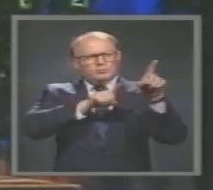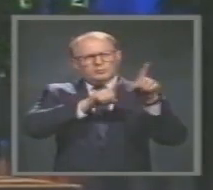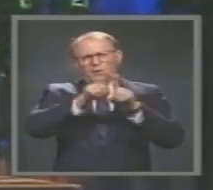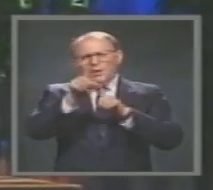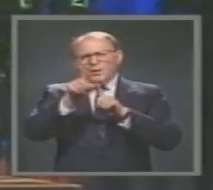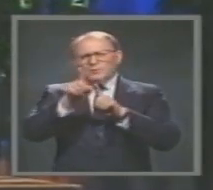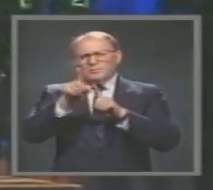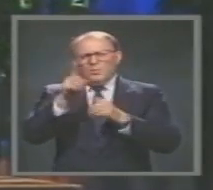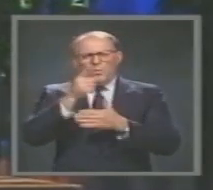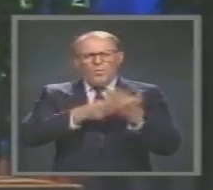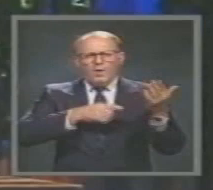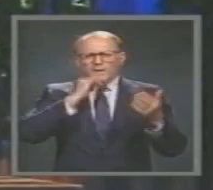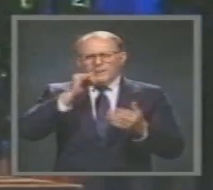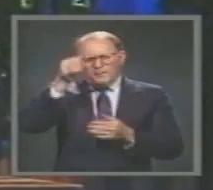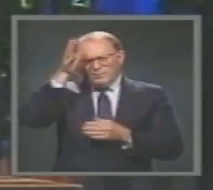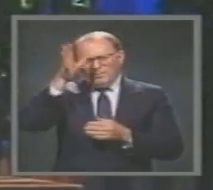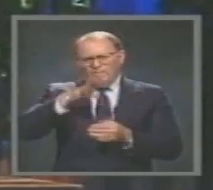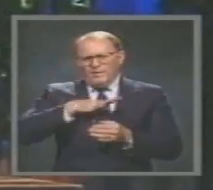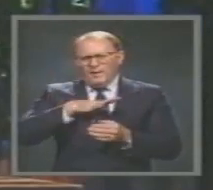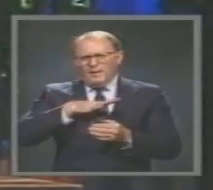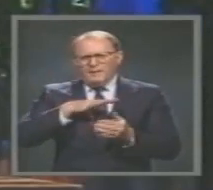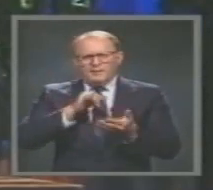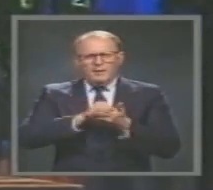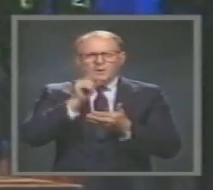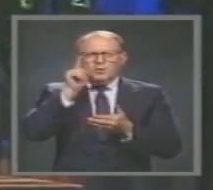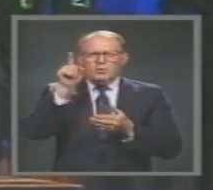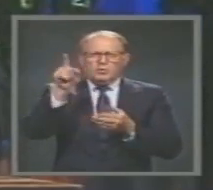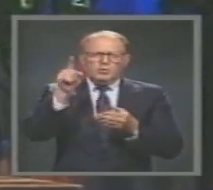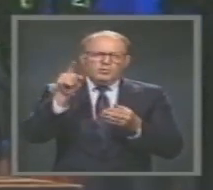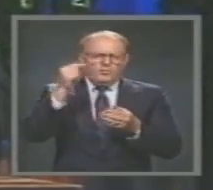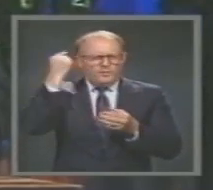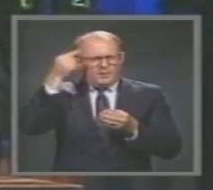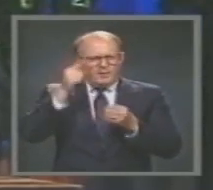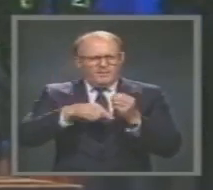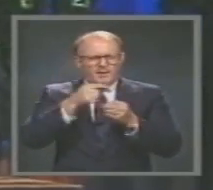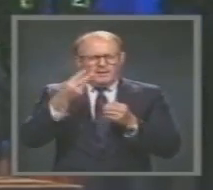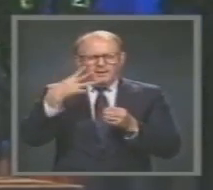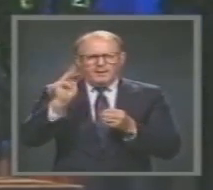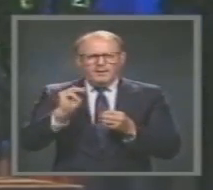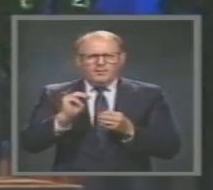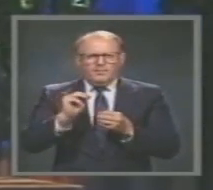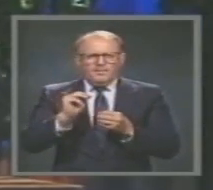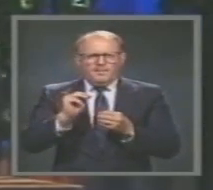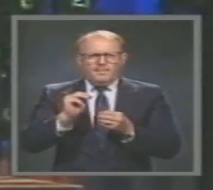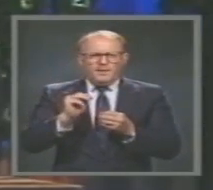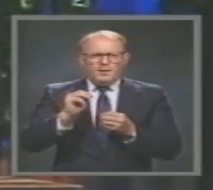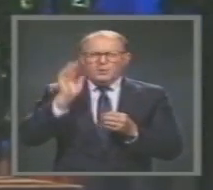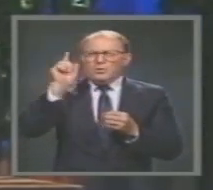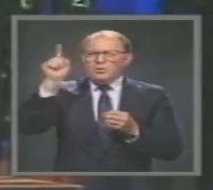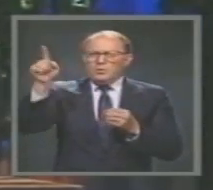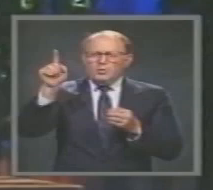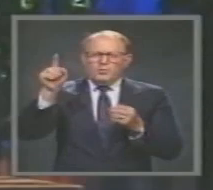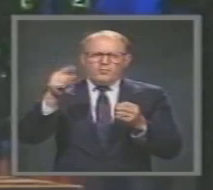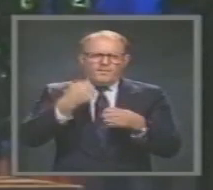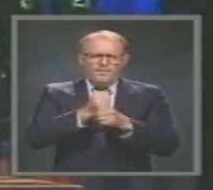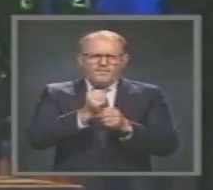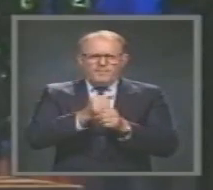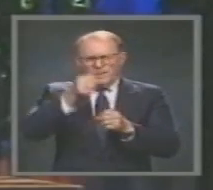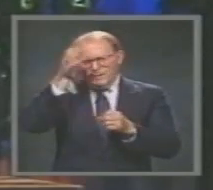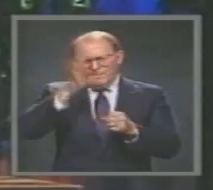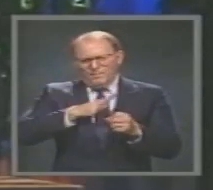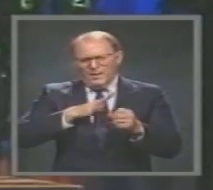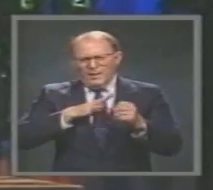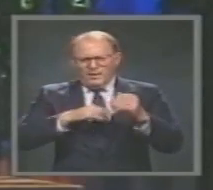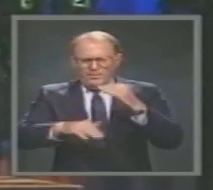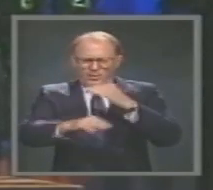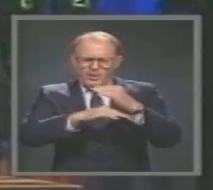ordained, what is man that thou art mindful of him, and the son of man that thou visitest him? For thou hast made him a little lower than the angels,